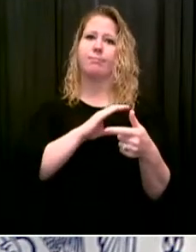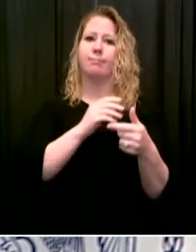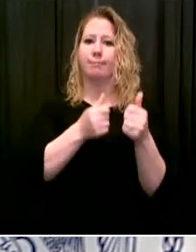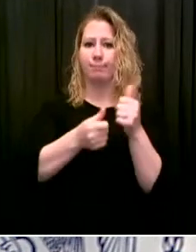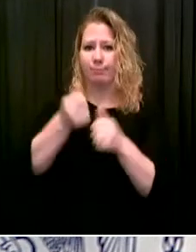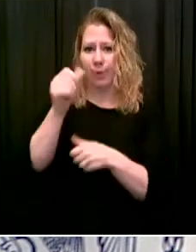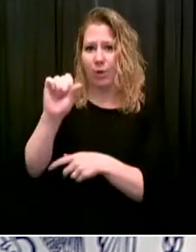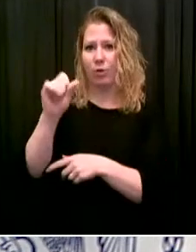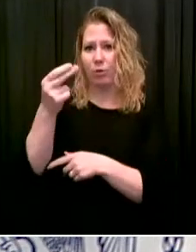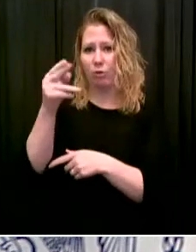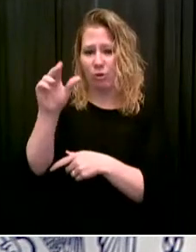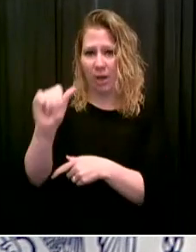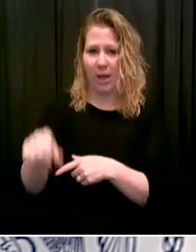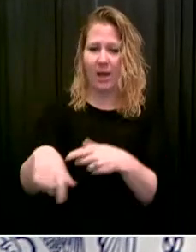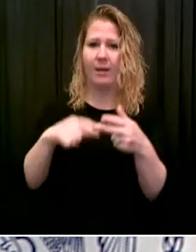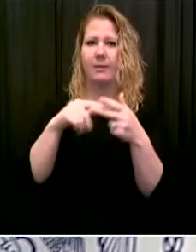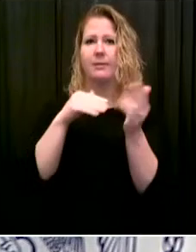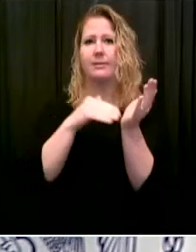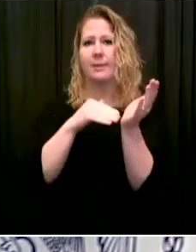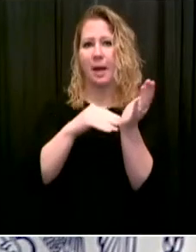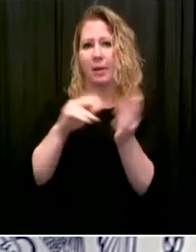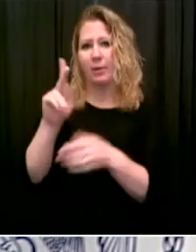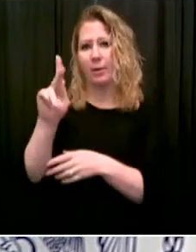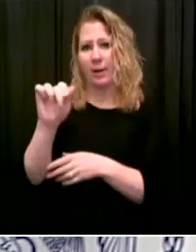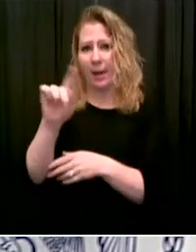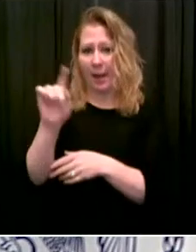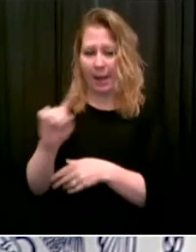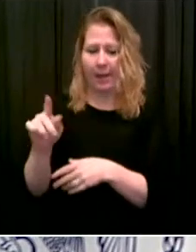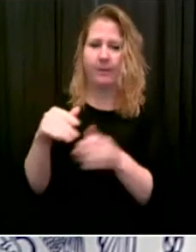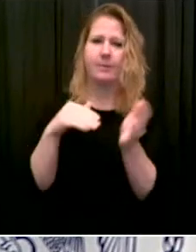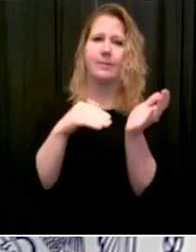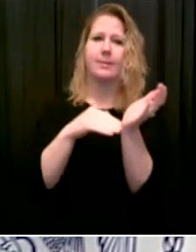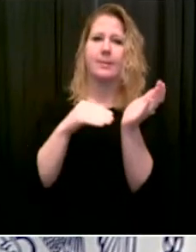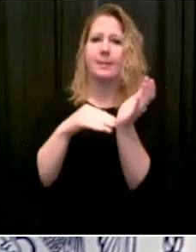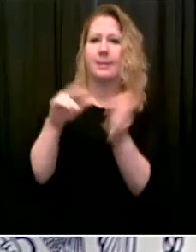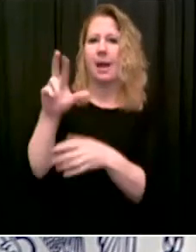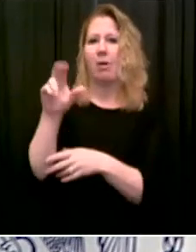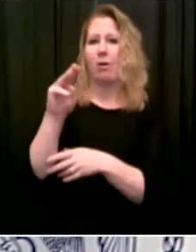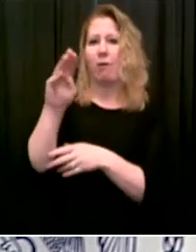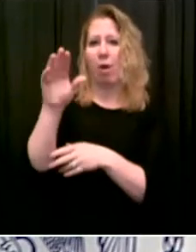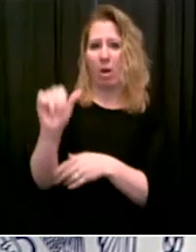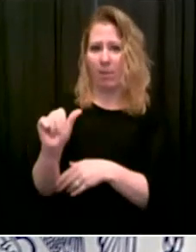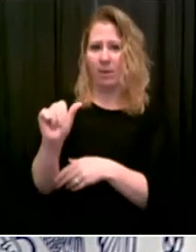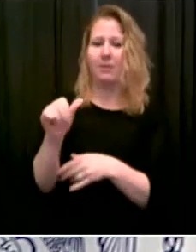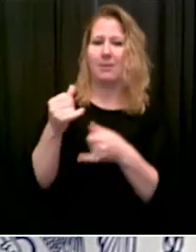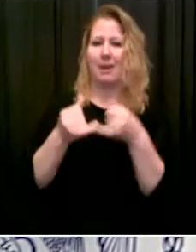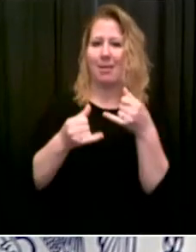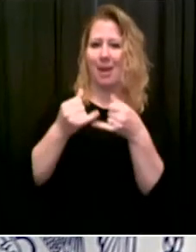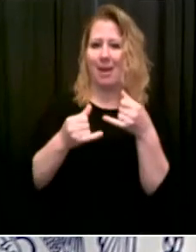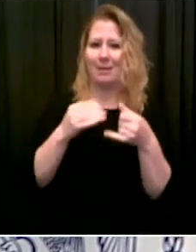the Mayor. With that, we'll go to Sif from WNBC.